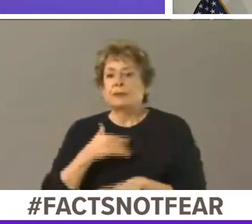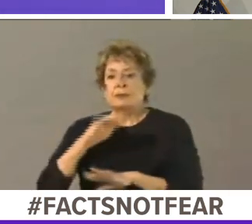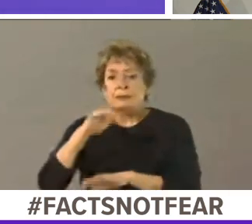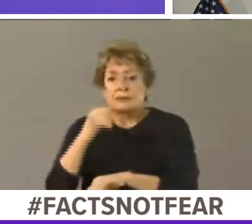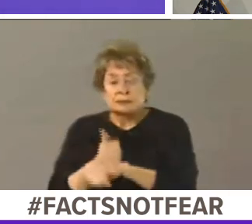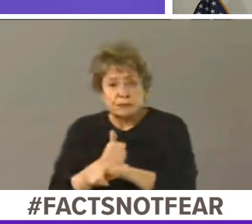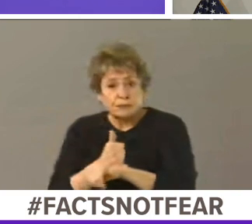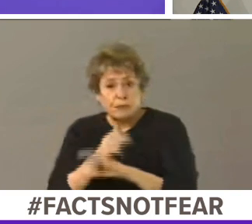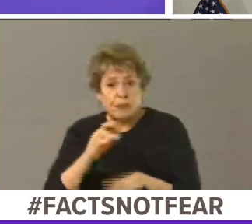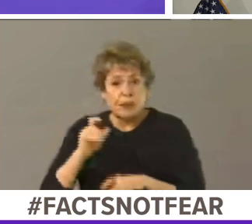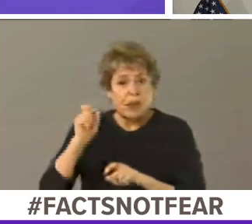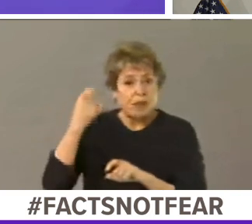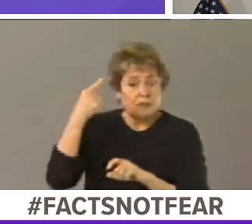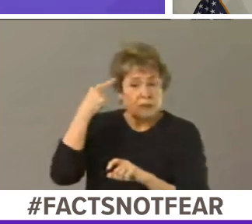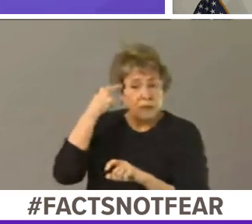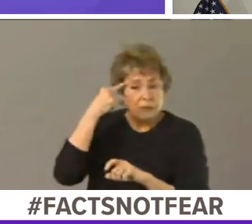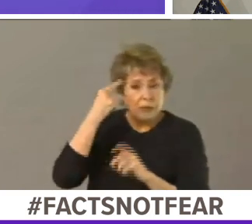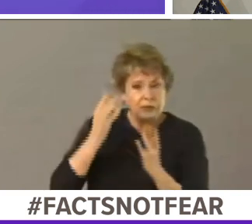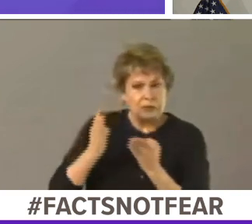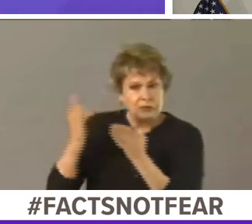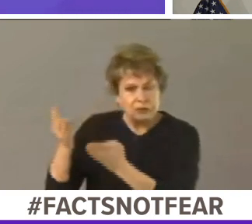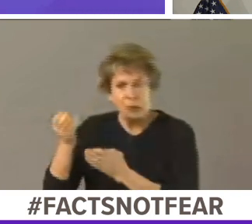So let's take a look at the results.